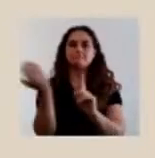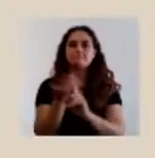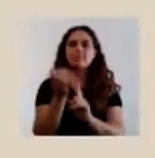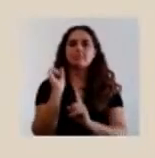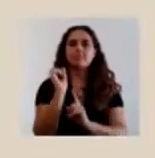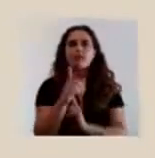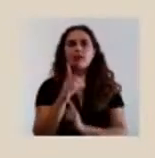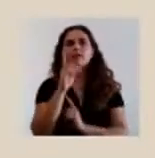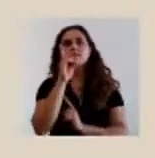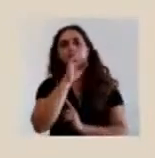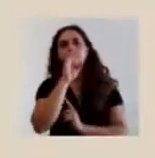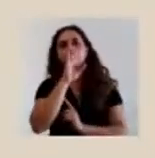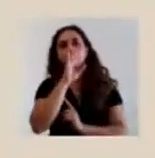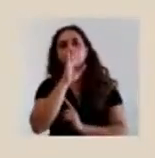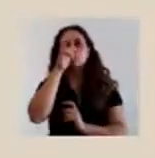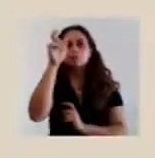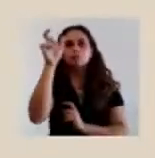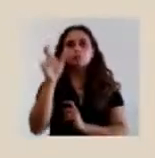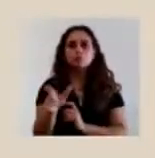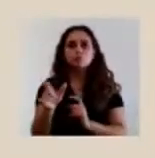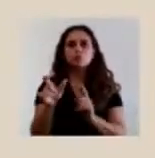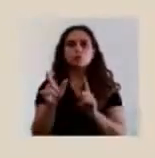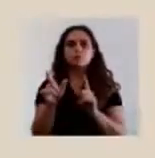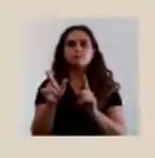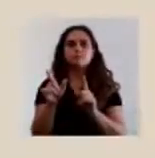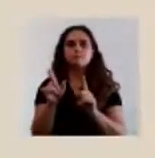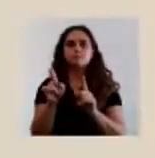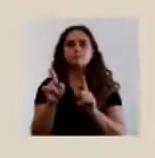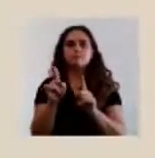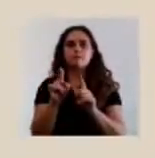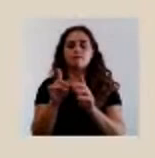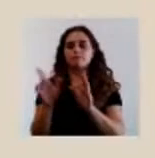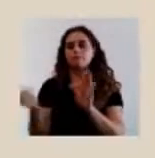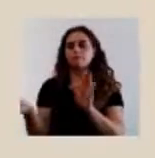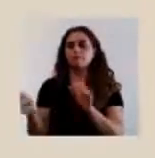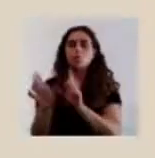conviction if the individual was revealed to come from a